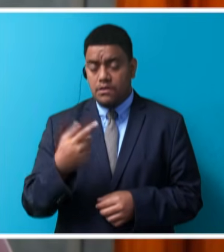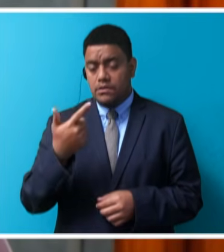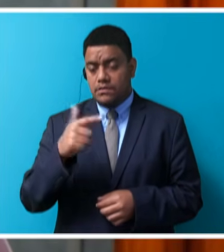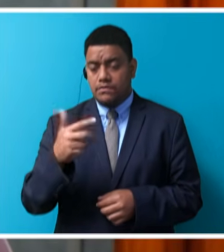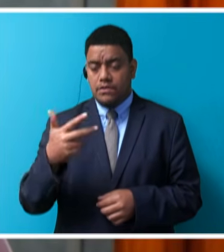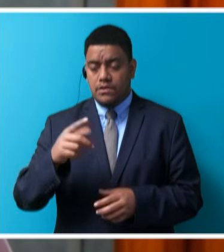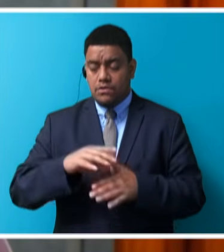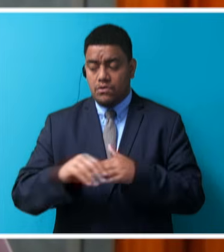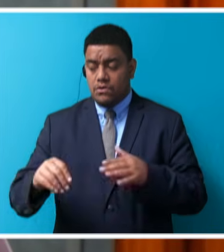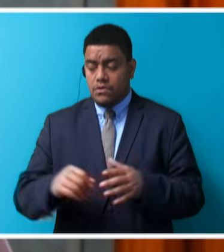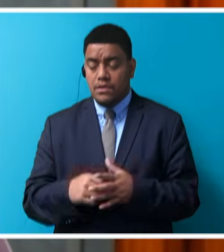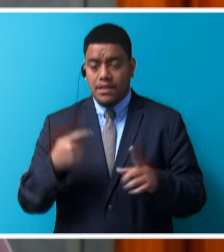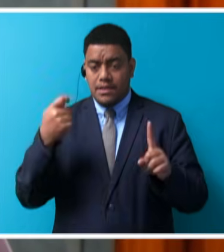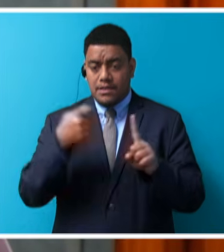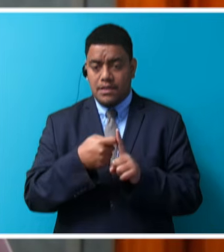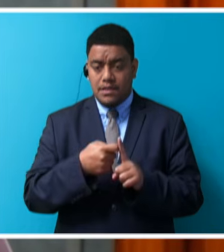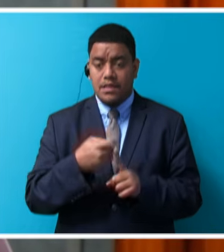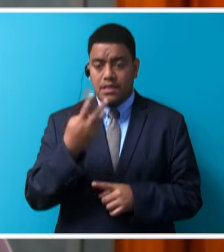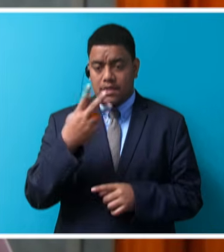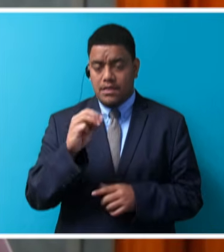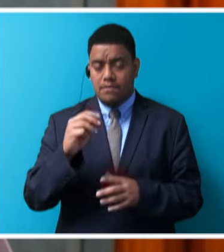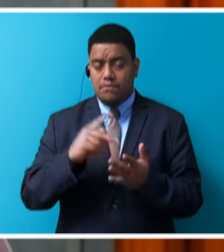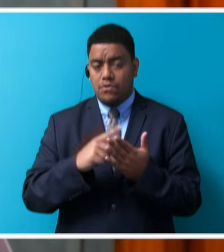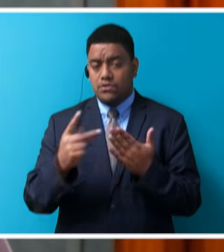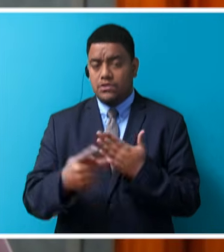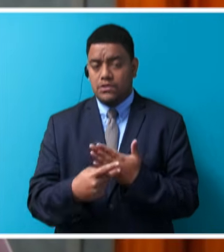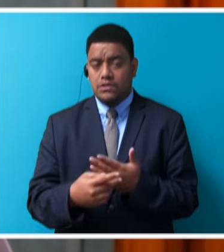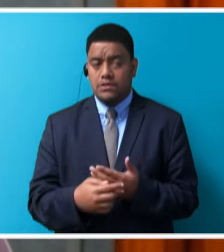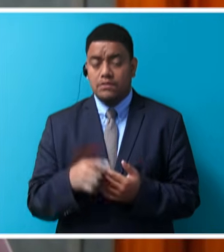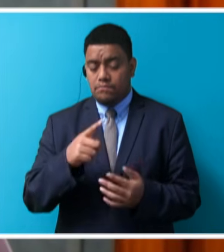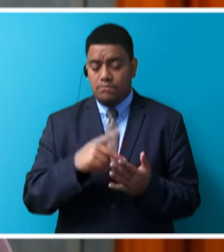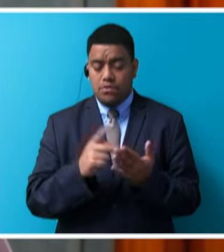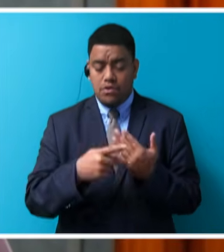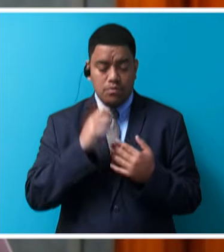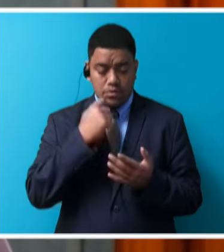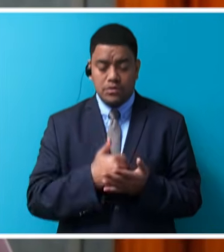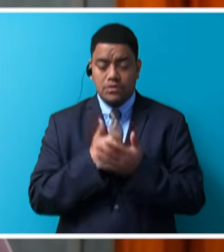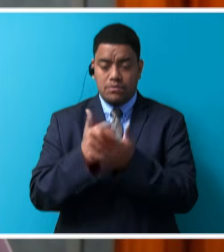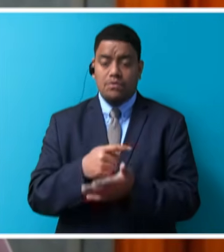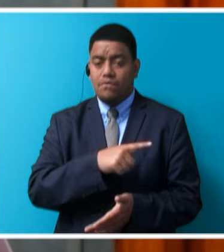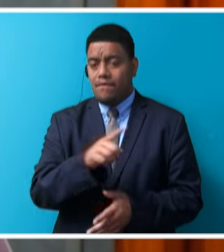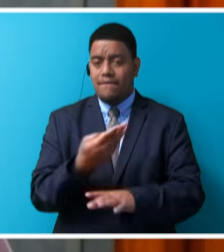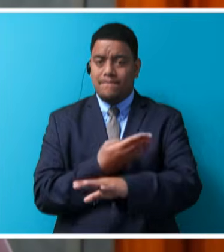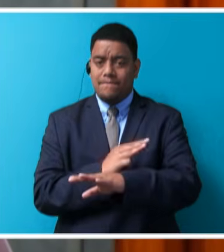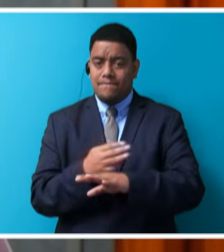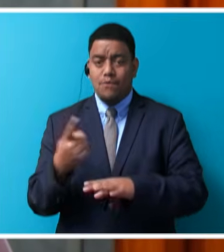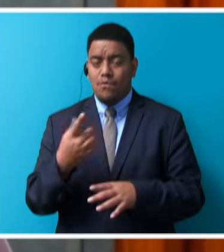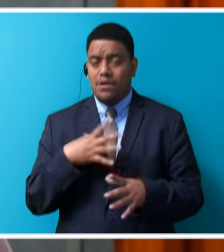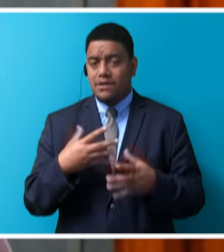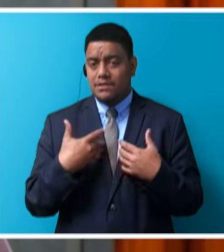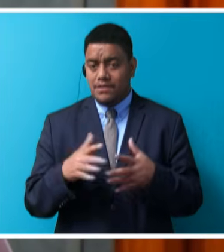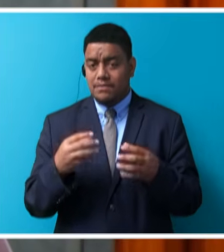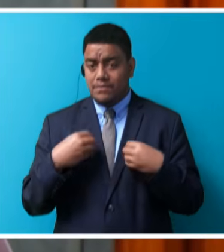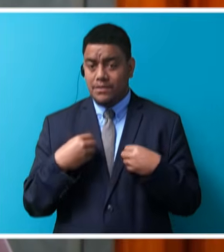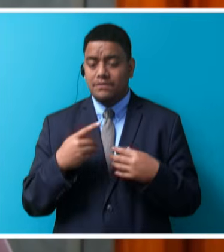$293,478, targeting around 30 projects. The program will support eligible maritime entrepreneurs